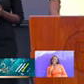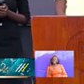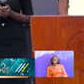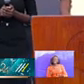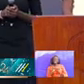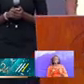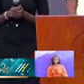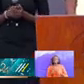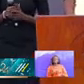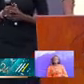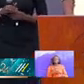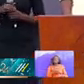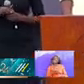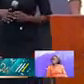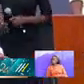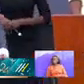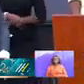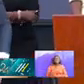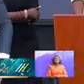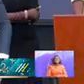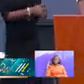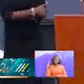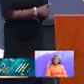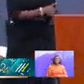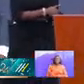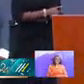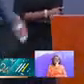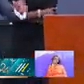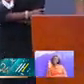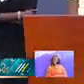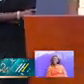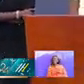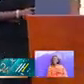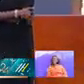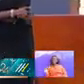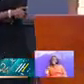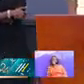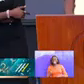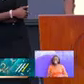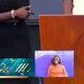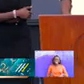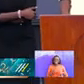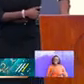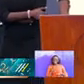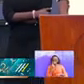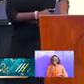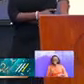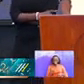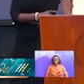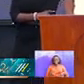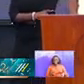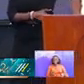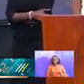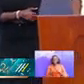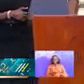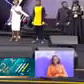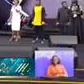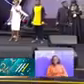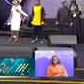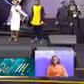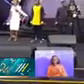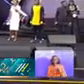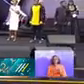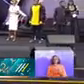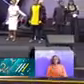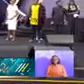back to the Asian path go back to the crossroad and locate the path that we ordained for you may that